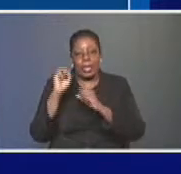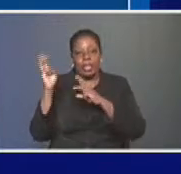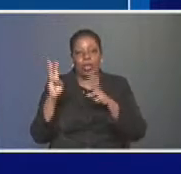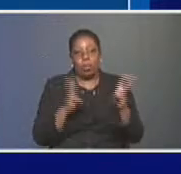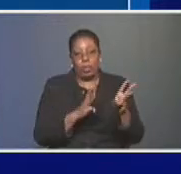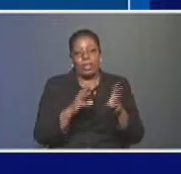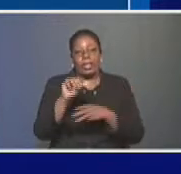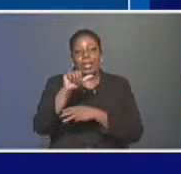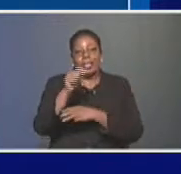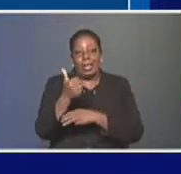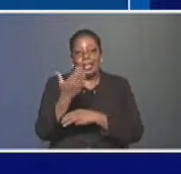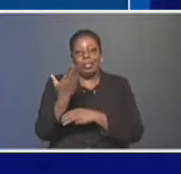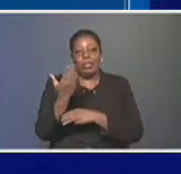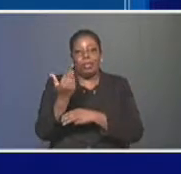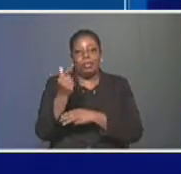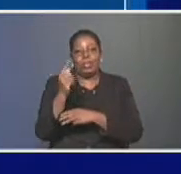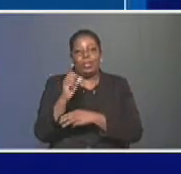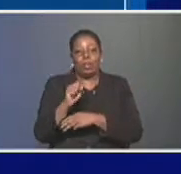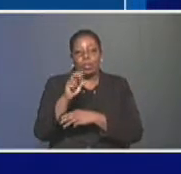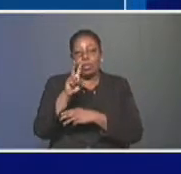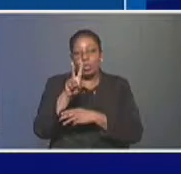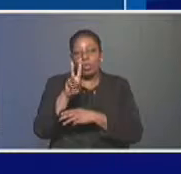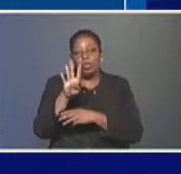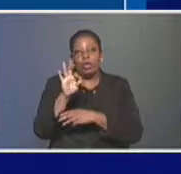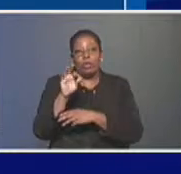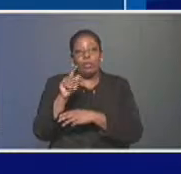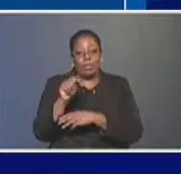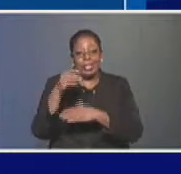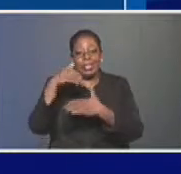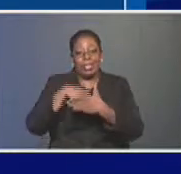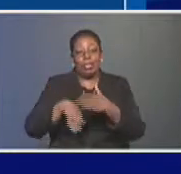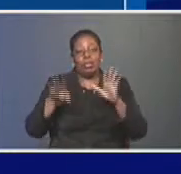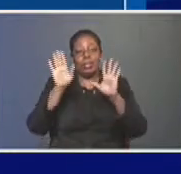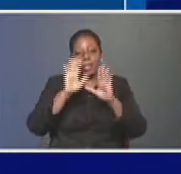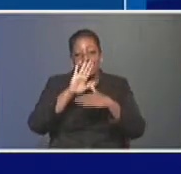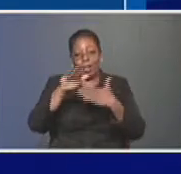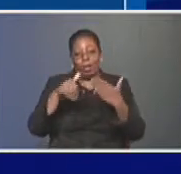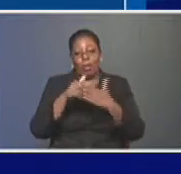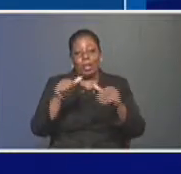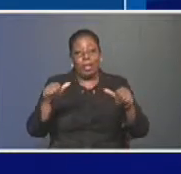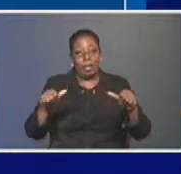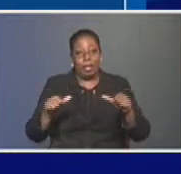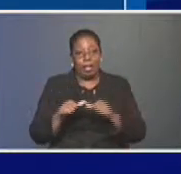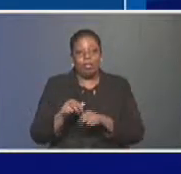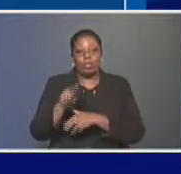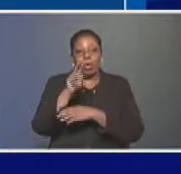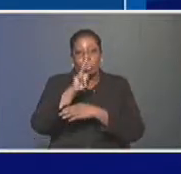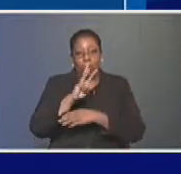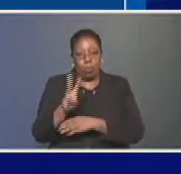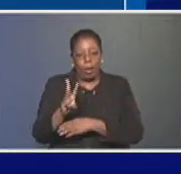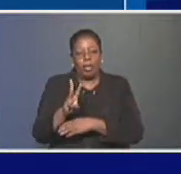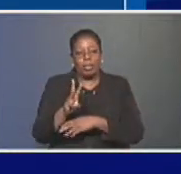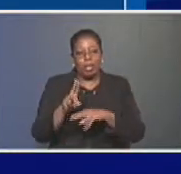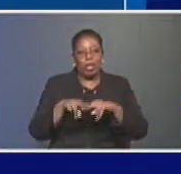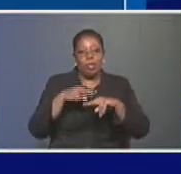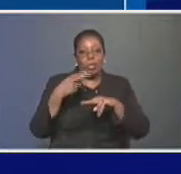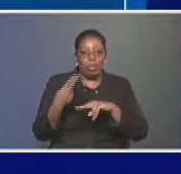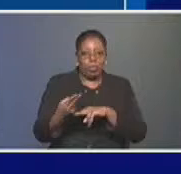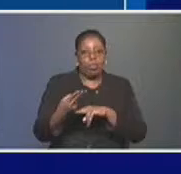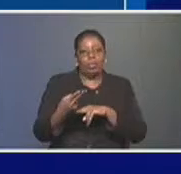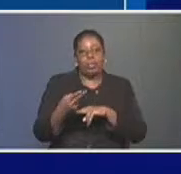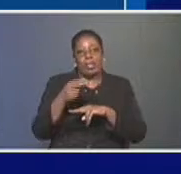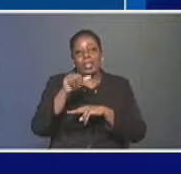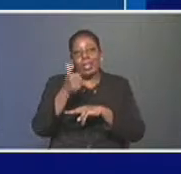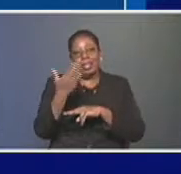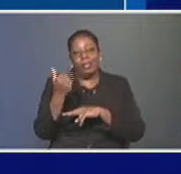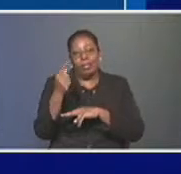10 to 15 knots, and the wave heights 2 to 4 feet. And as we take you into Sunday, for all areas, the winds become northwest, falling off 10 to 15 knots, wave heights